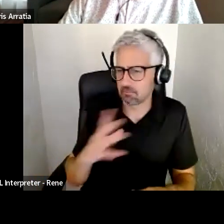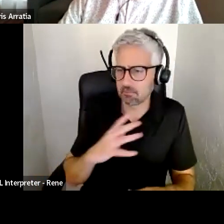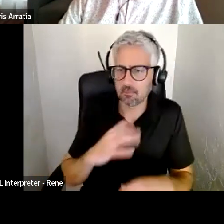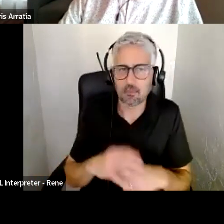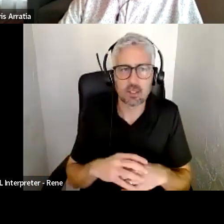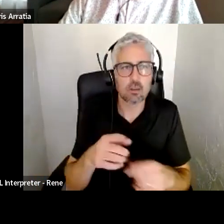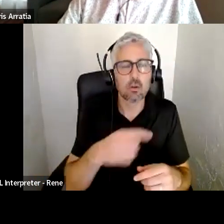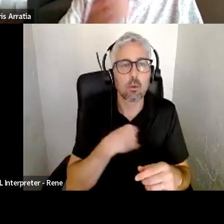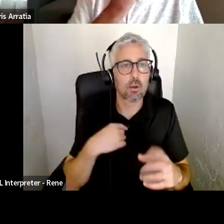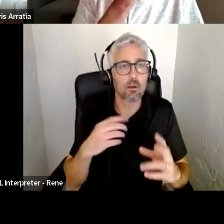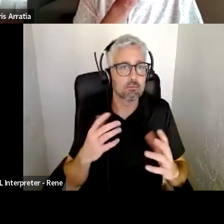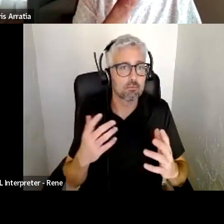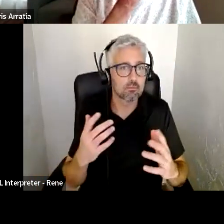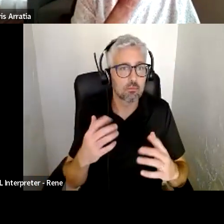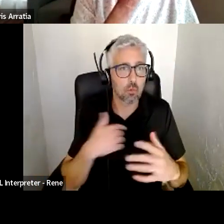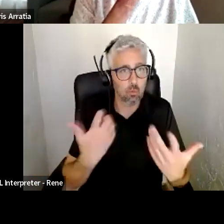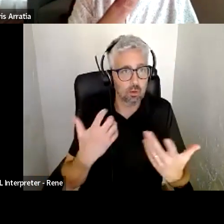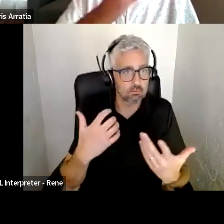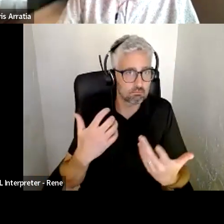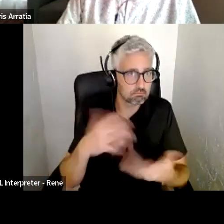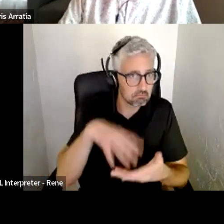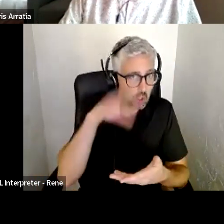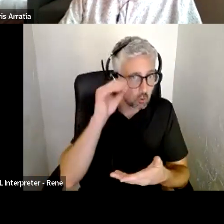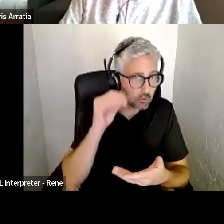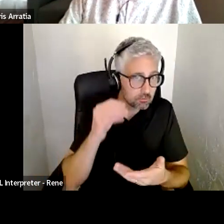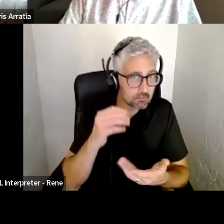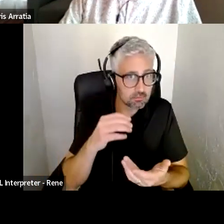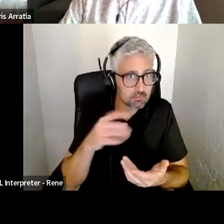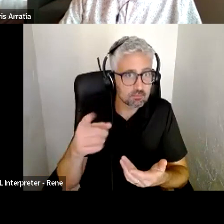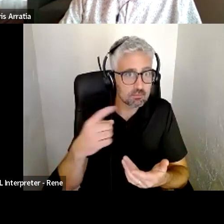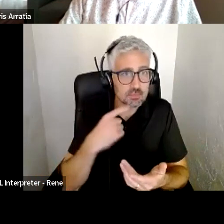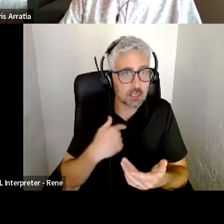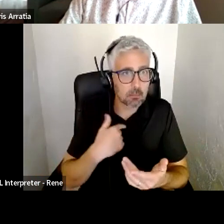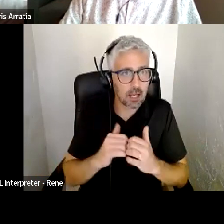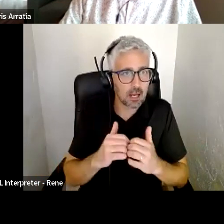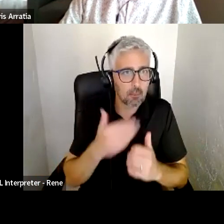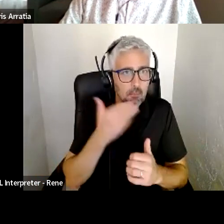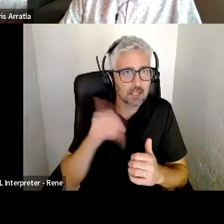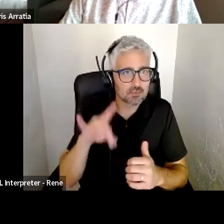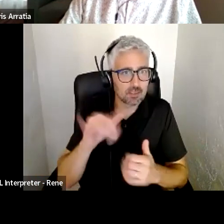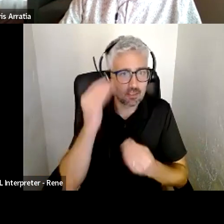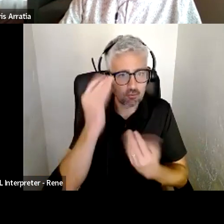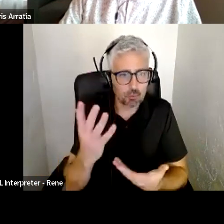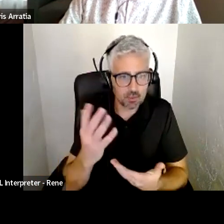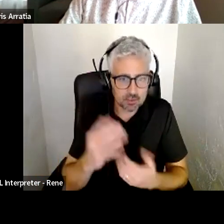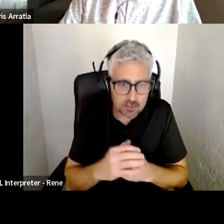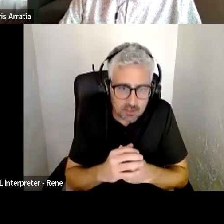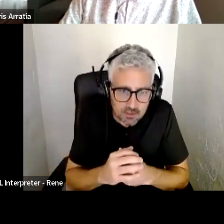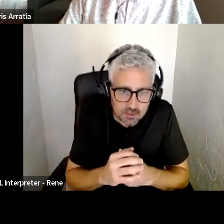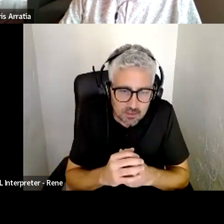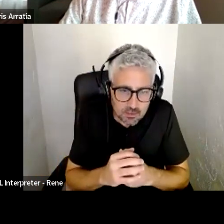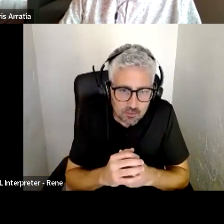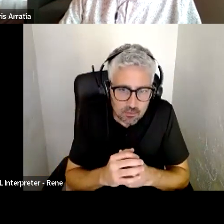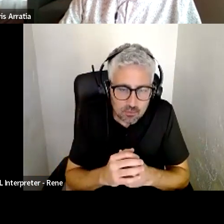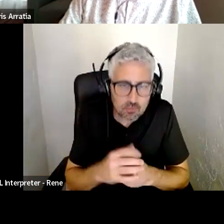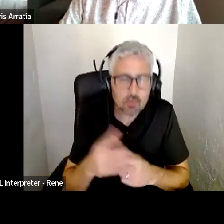what we're hoping to learn, and maybe you can tell me the best way to find out this information, is